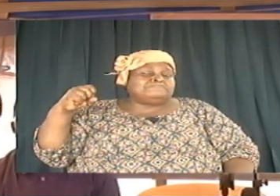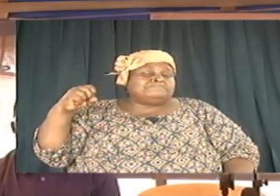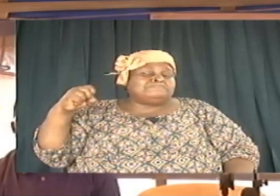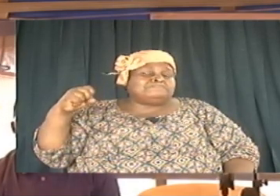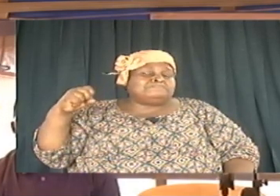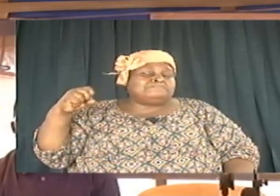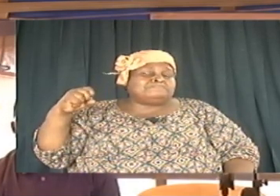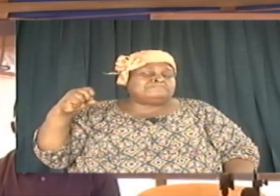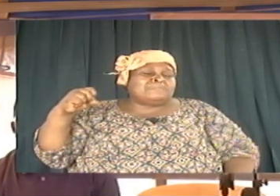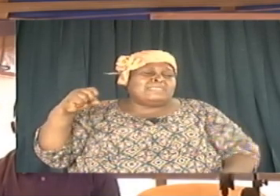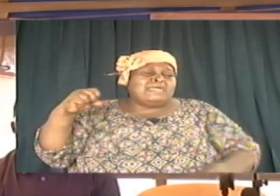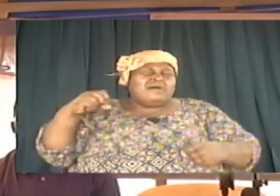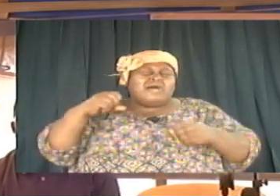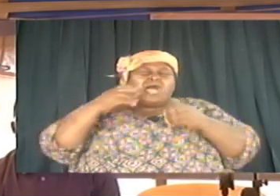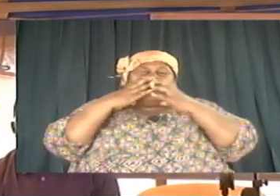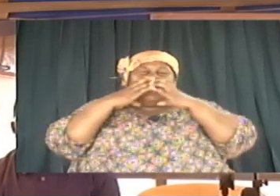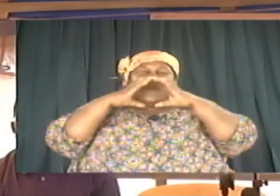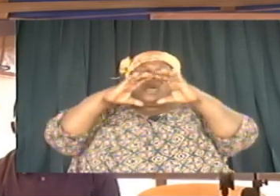the screaming,